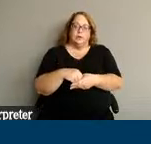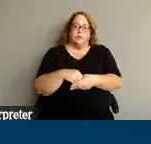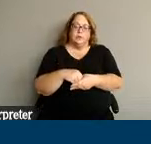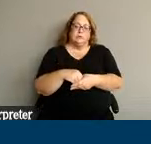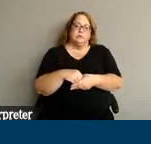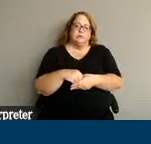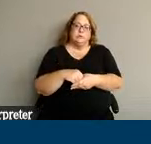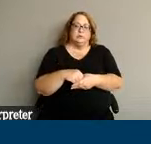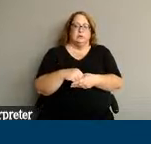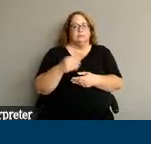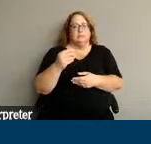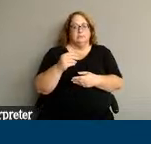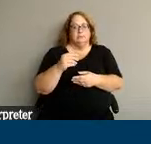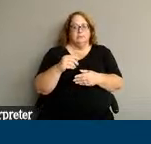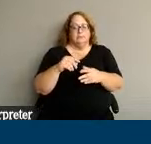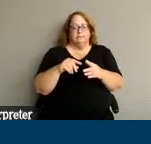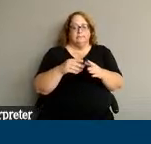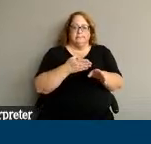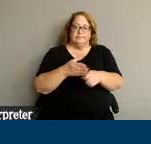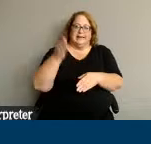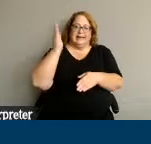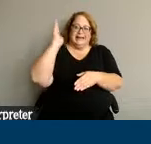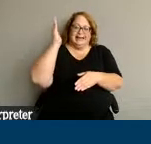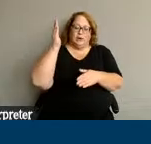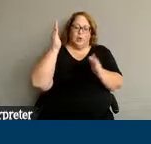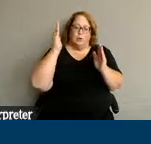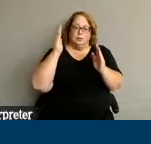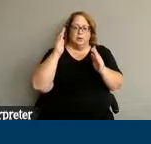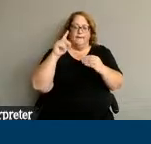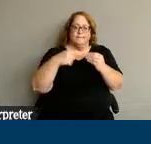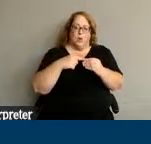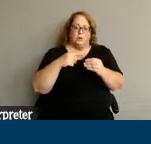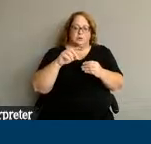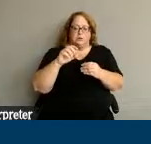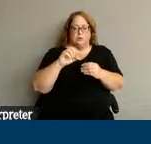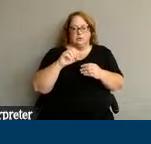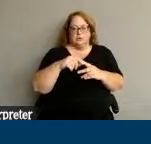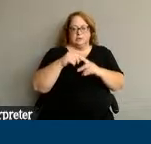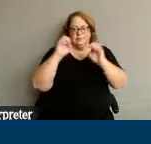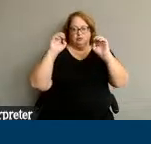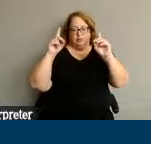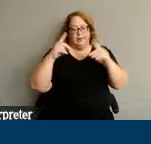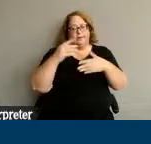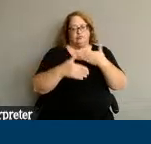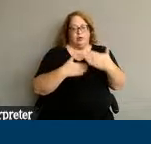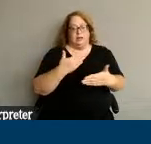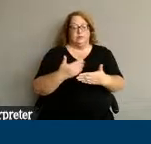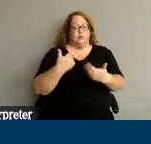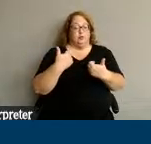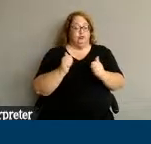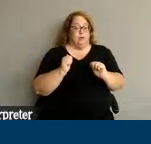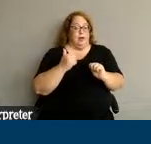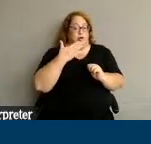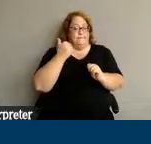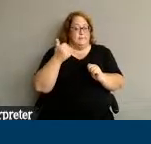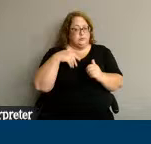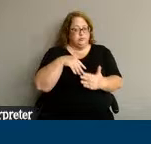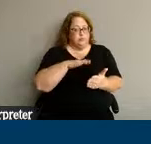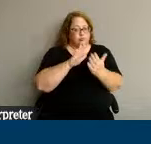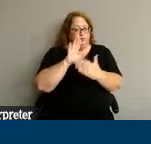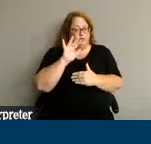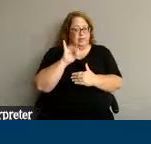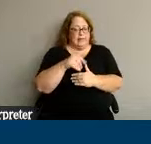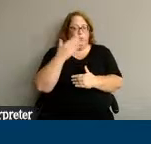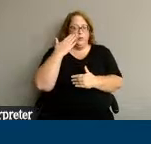a keynote component over SET process. And so we are trying our best to approach that. We know